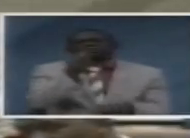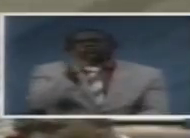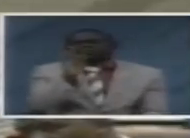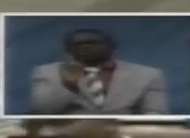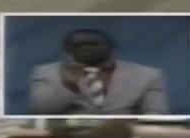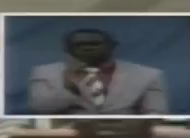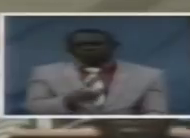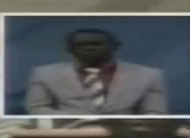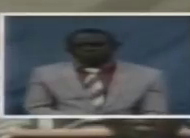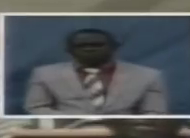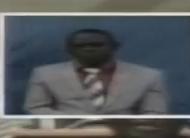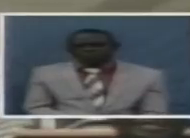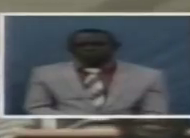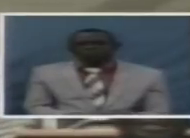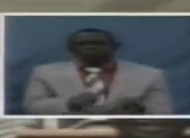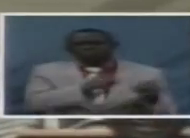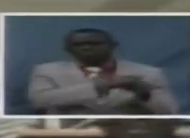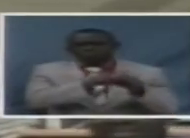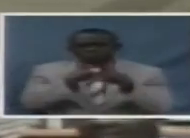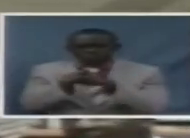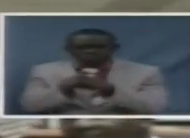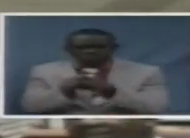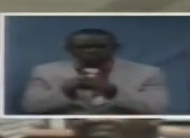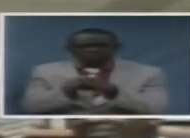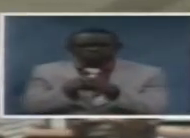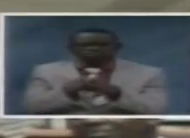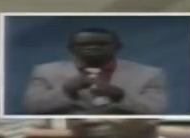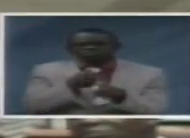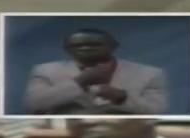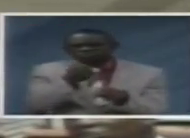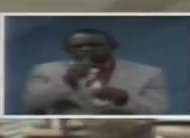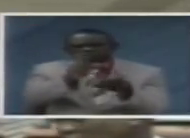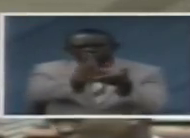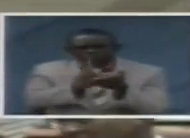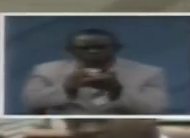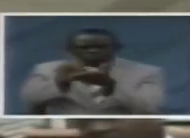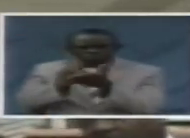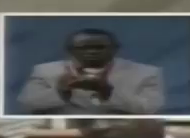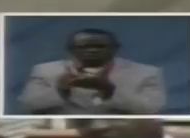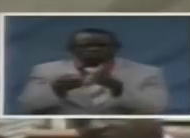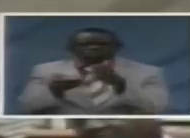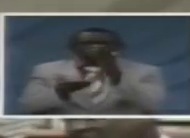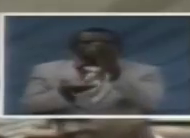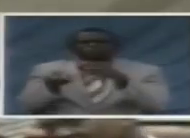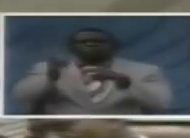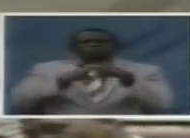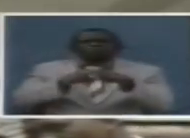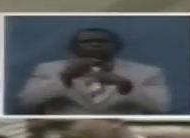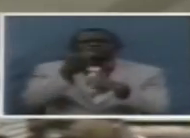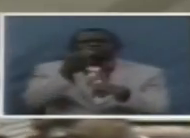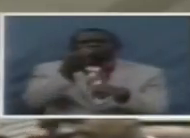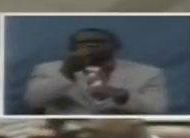quality also deteriorated as reflected by the increase in non-performing loans to